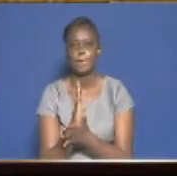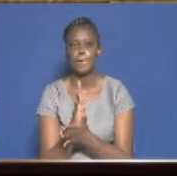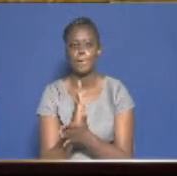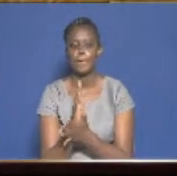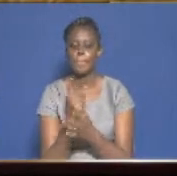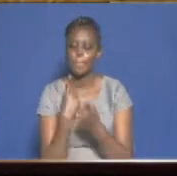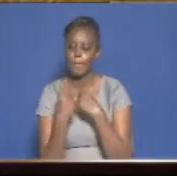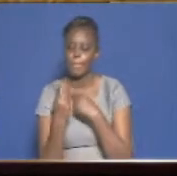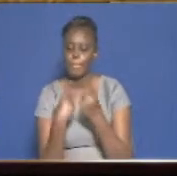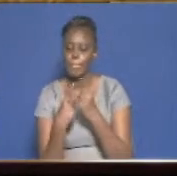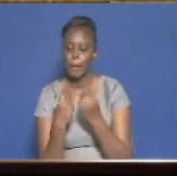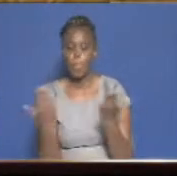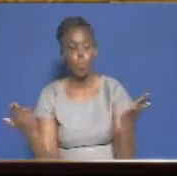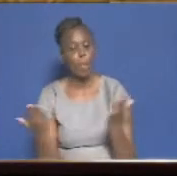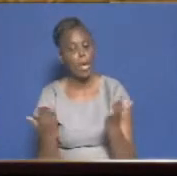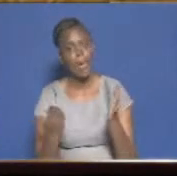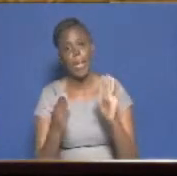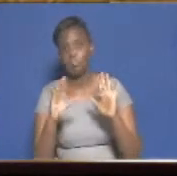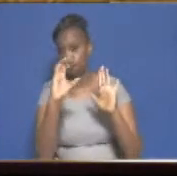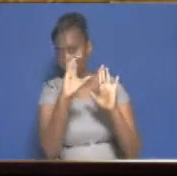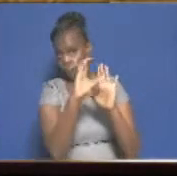dictated by the Constitution.